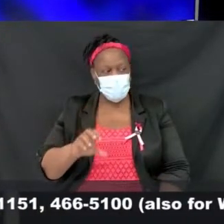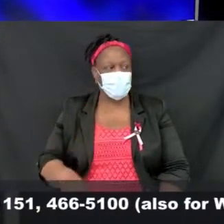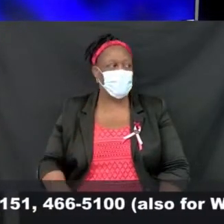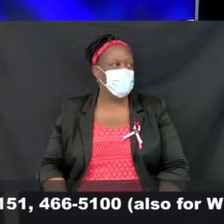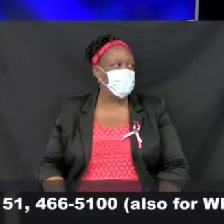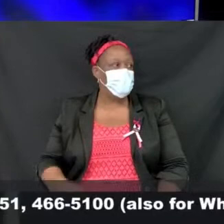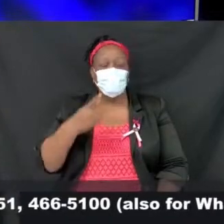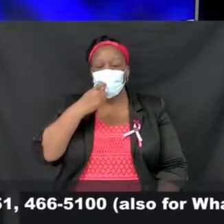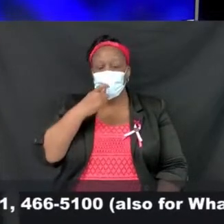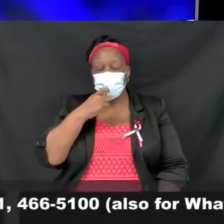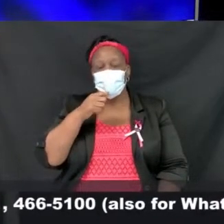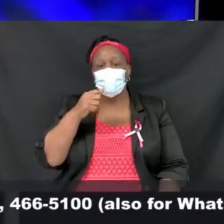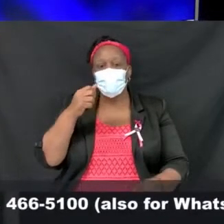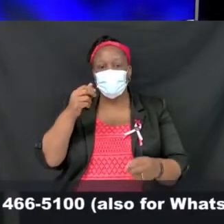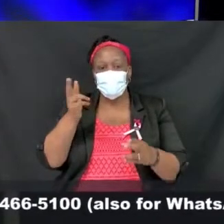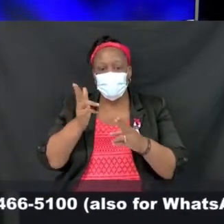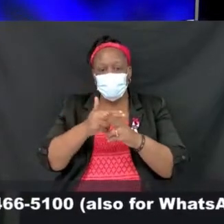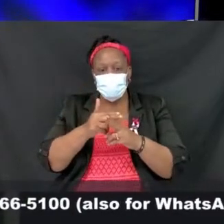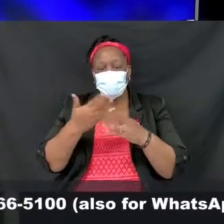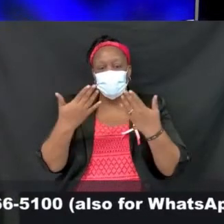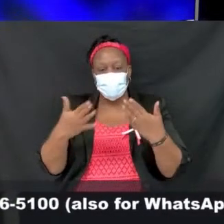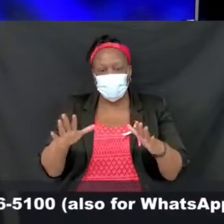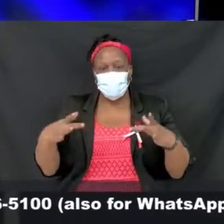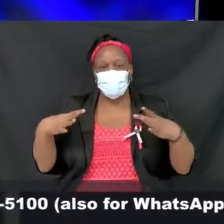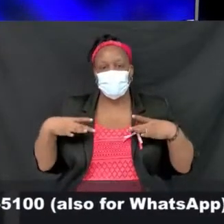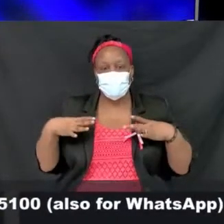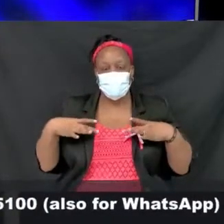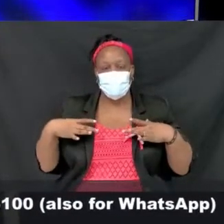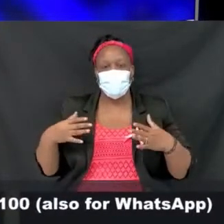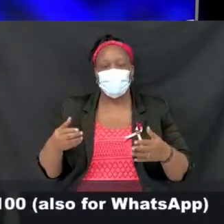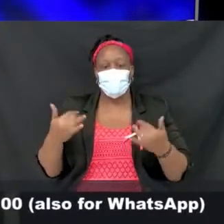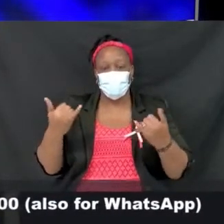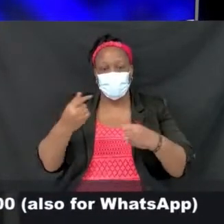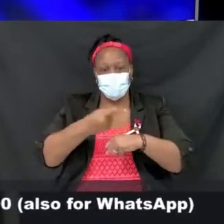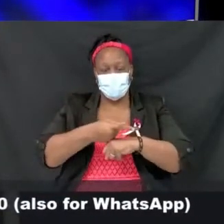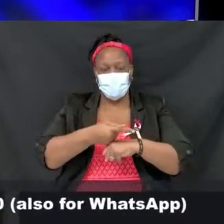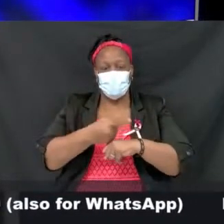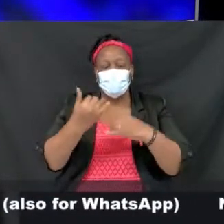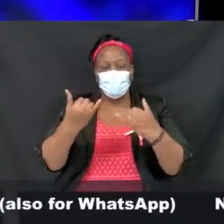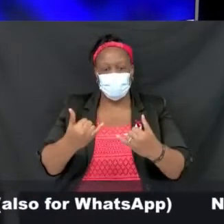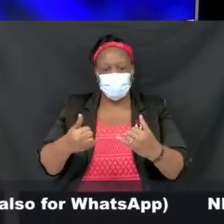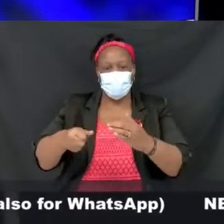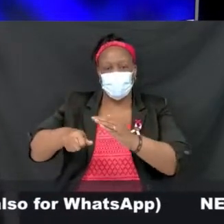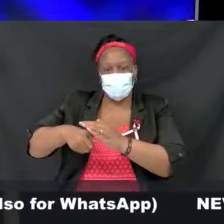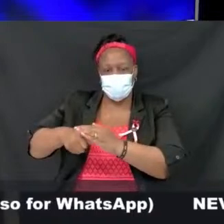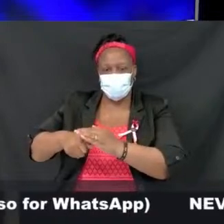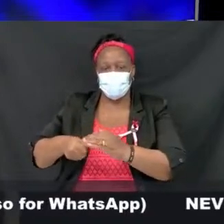Francis General Hospital, which is his substantive post.